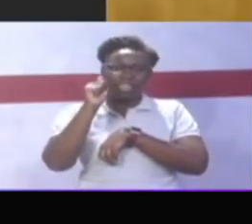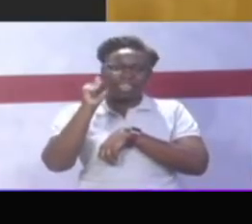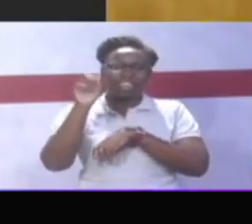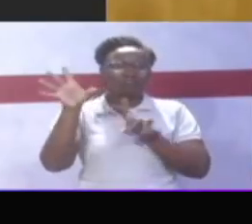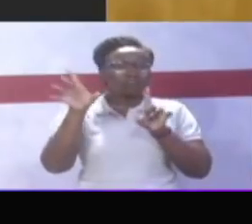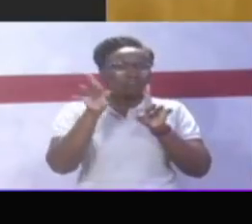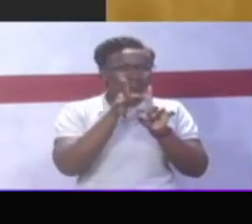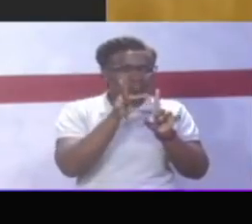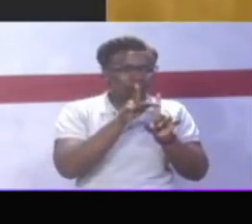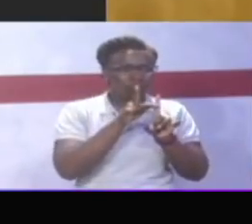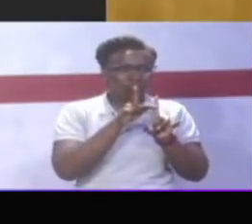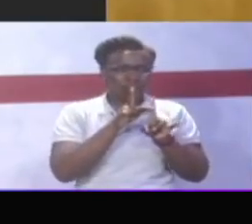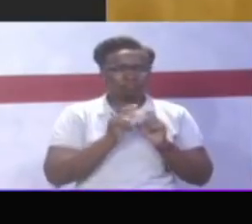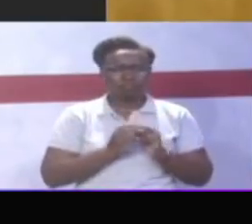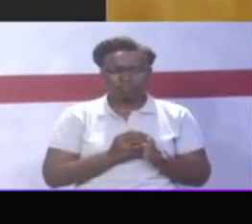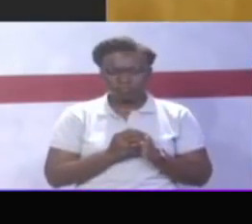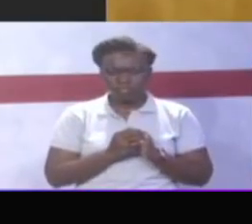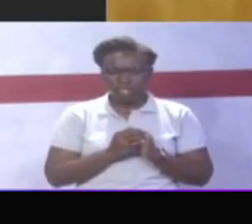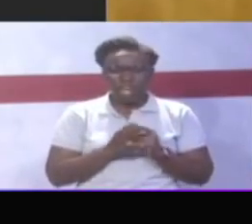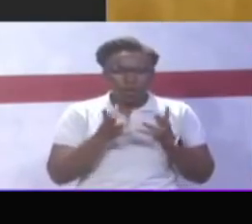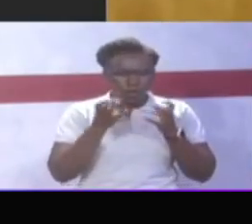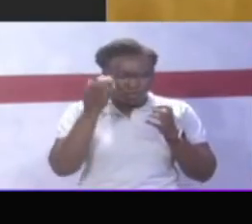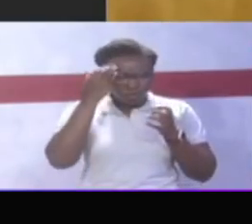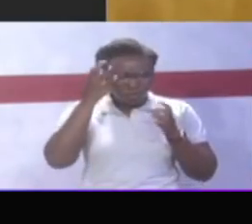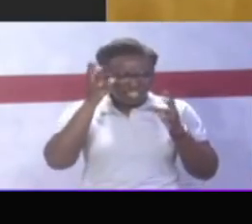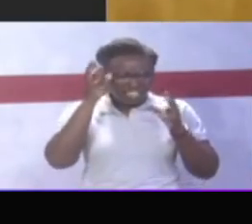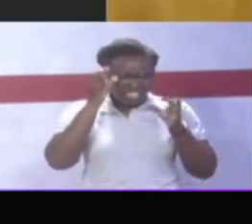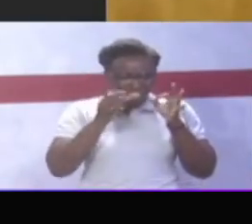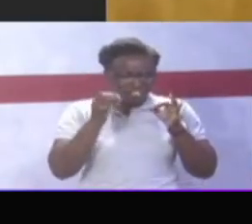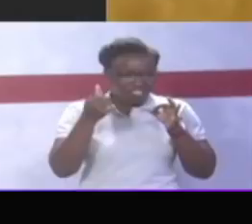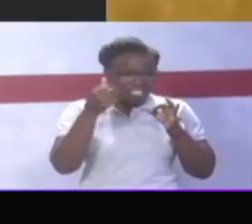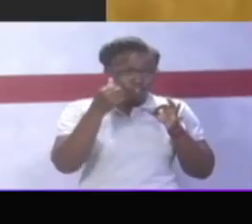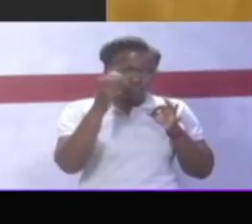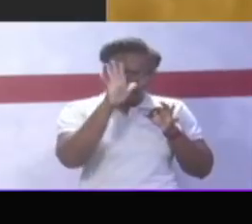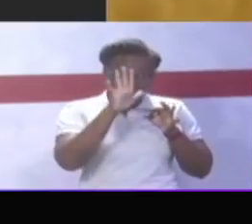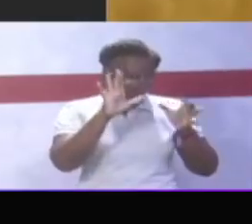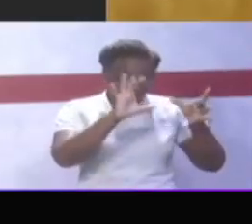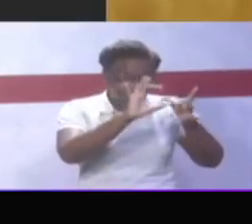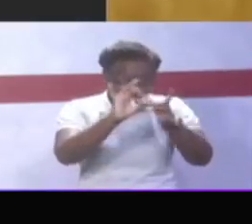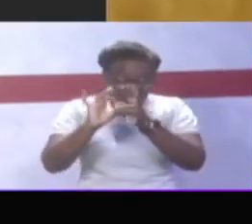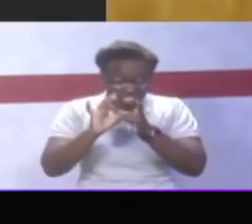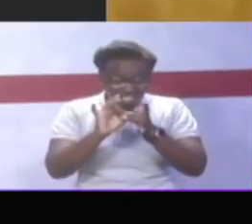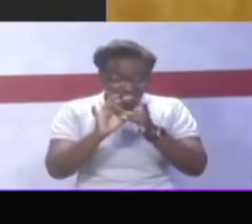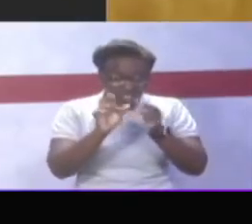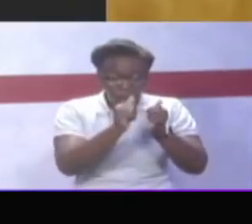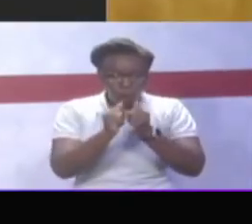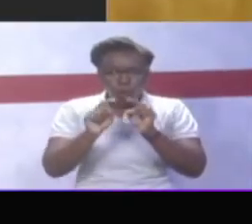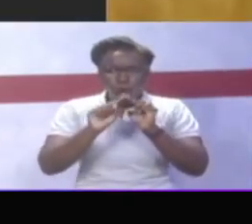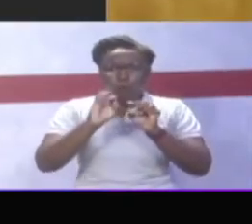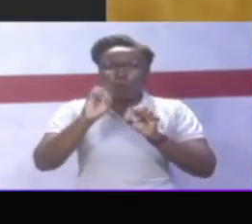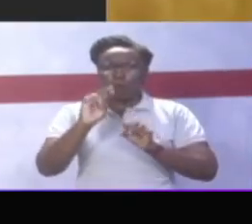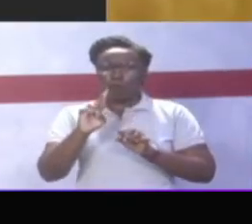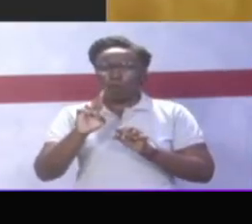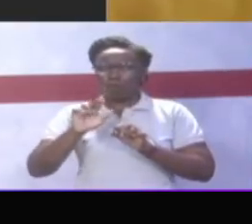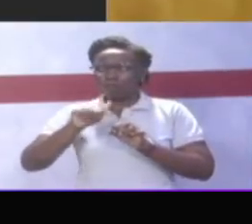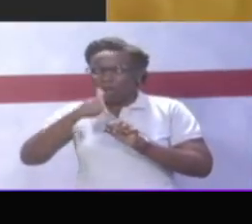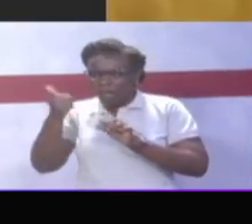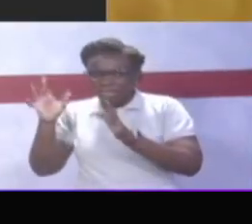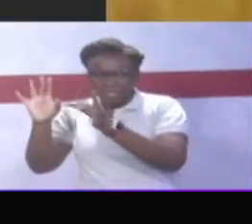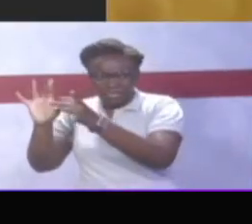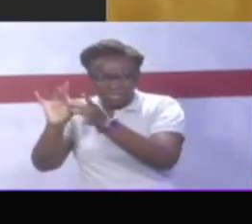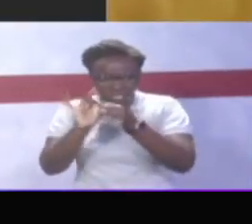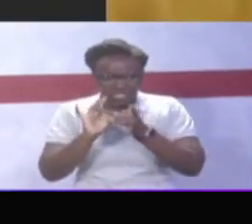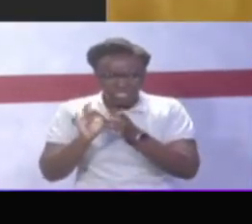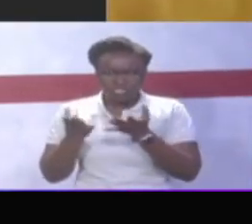connected to each other? Are they connected to any other previous case of Delta? How ill are these persons? When would they have